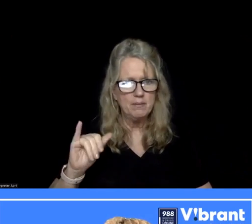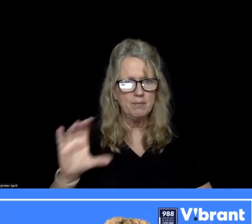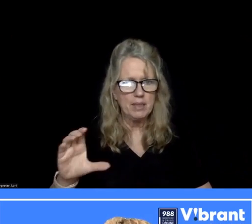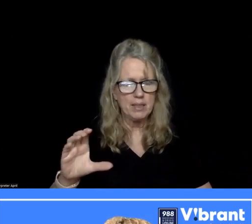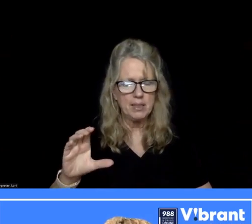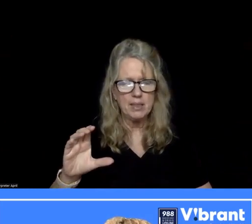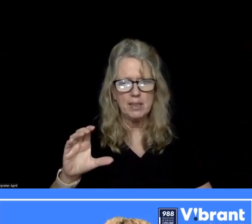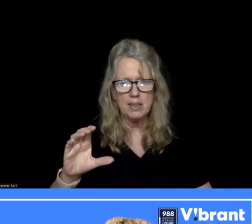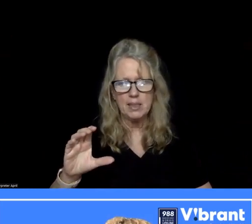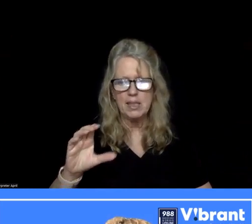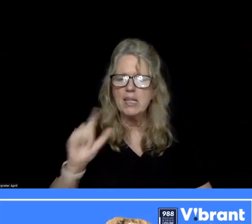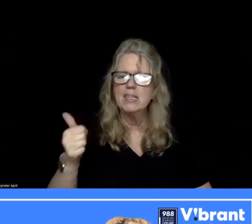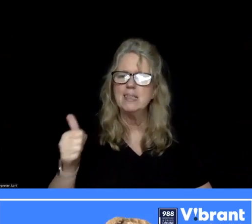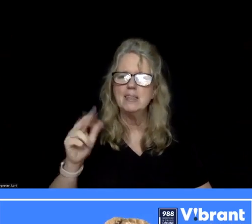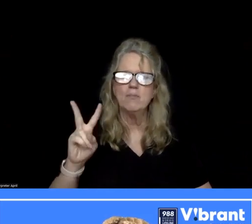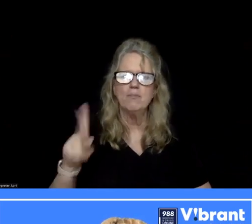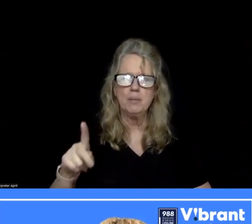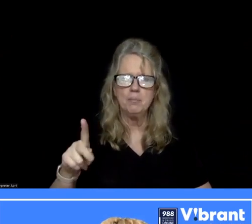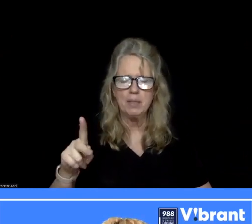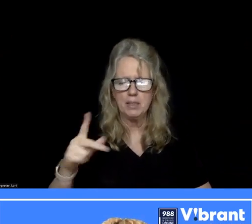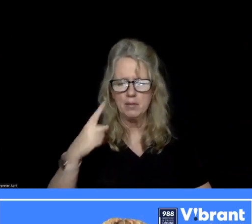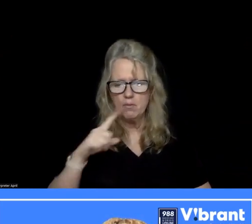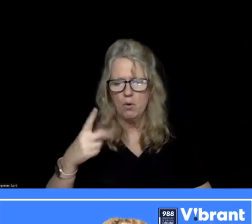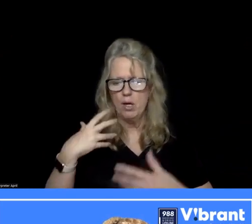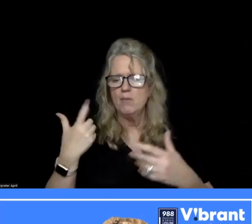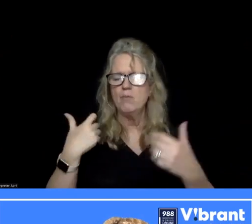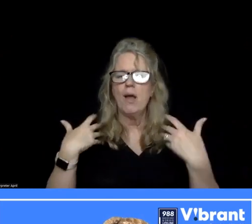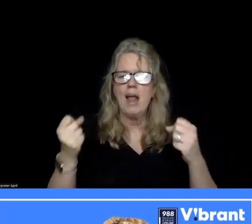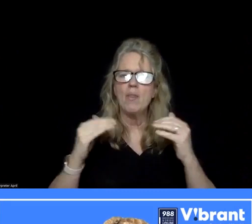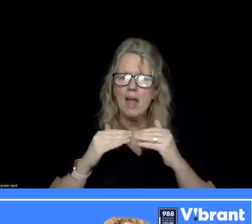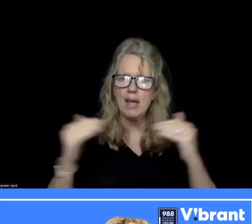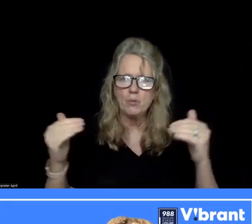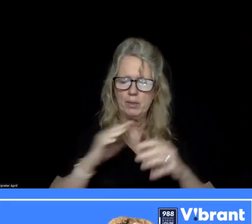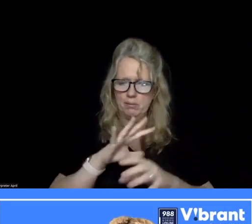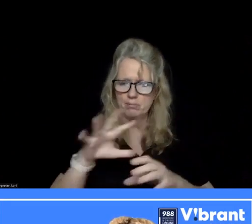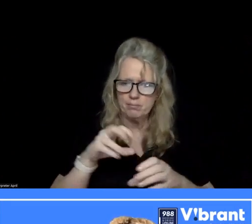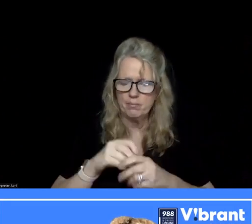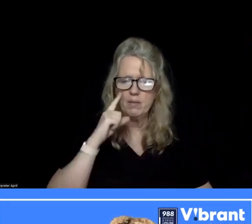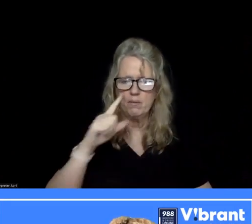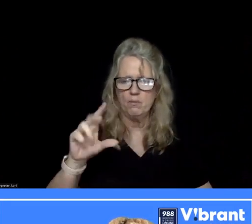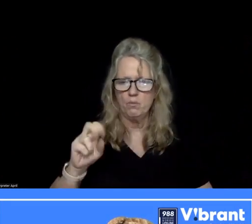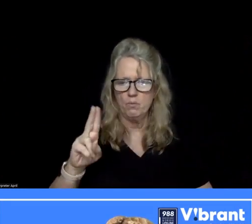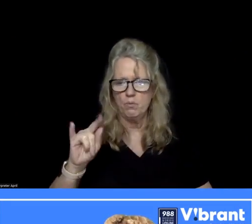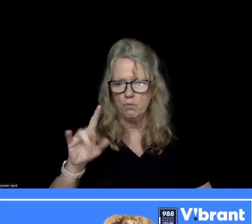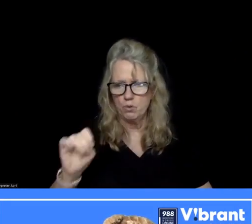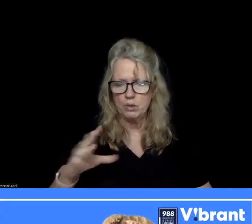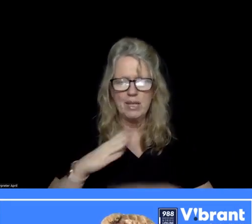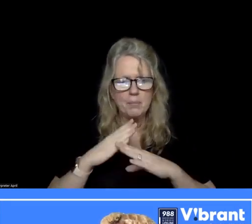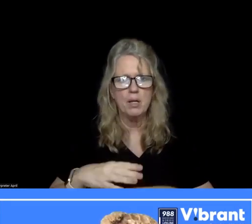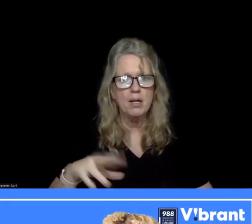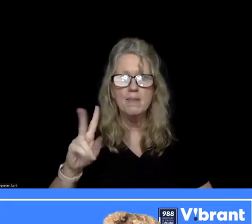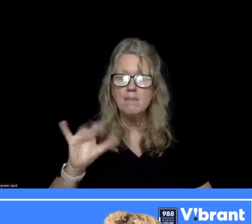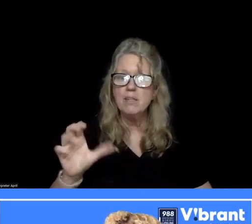is the VP for Health Equity and Engagement at the American Foundation for Suicide Prevention. Vic, are